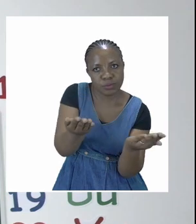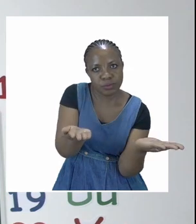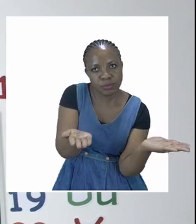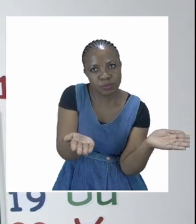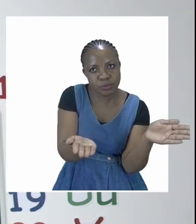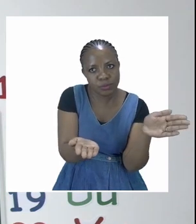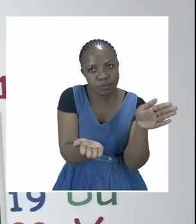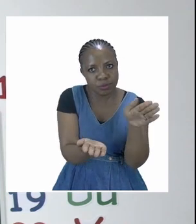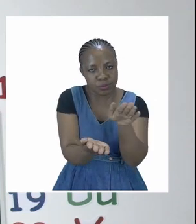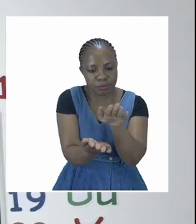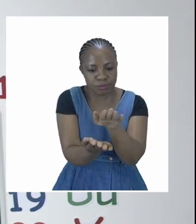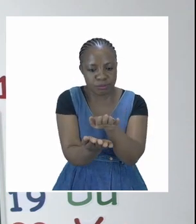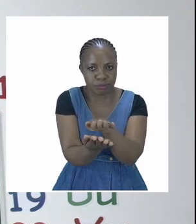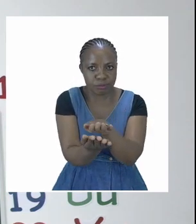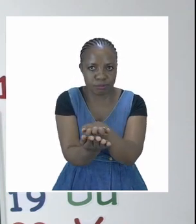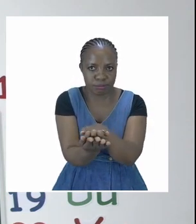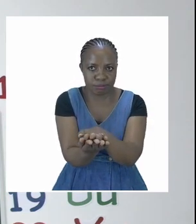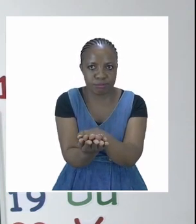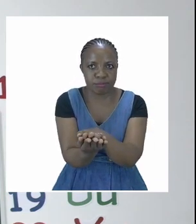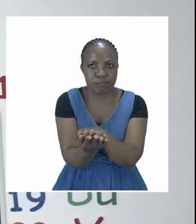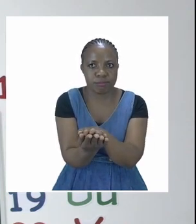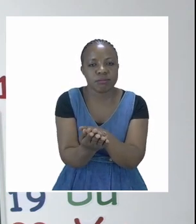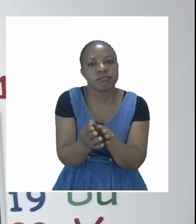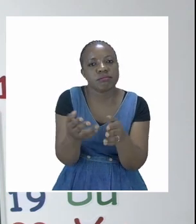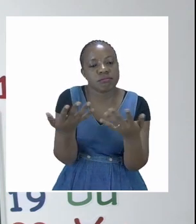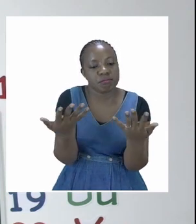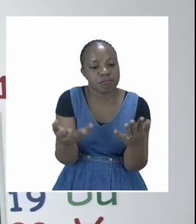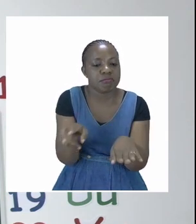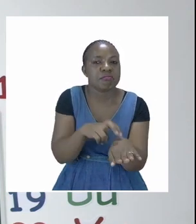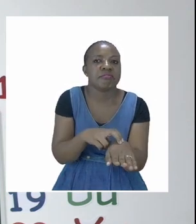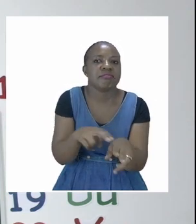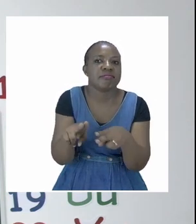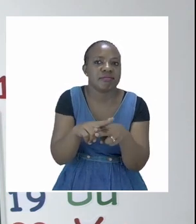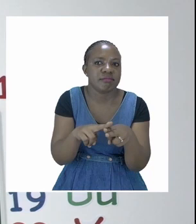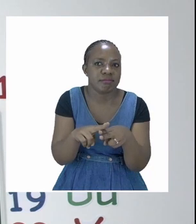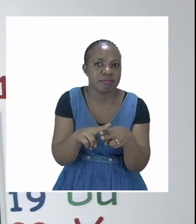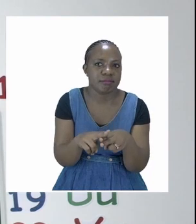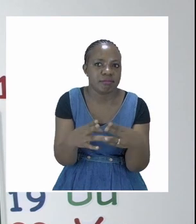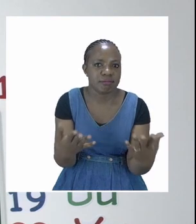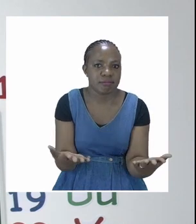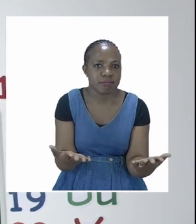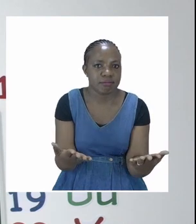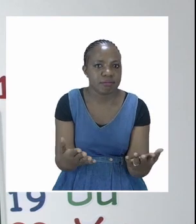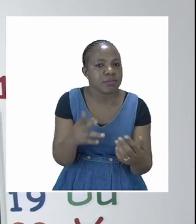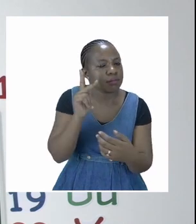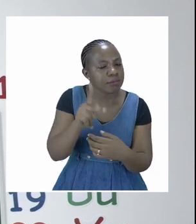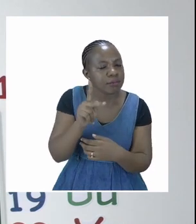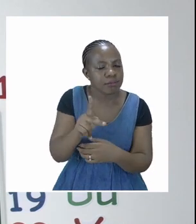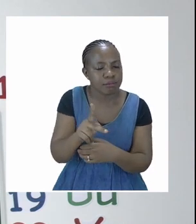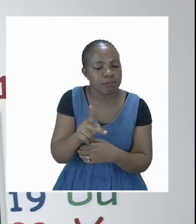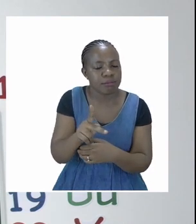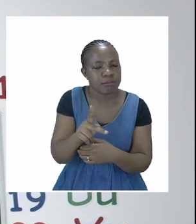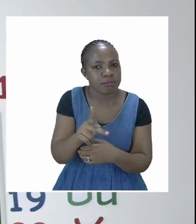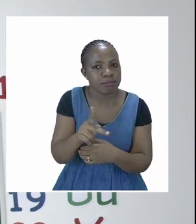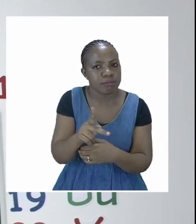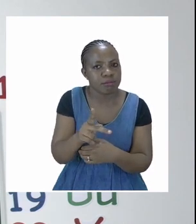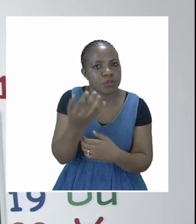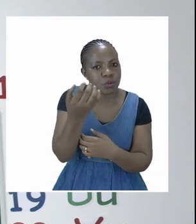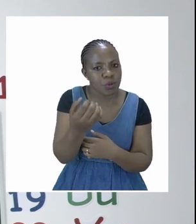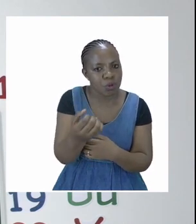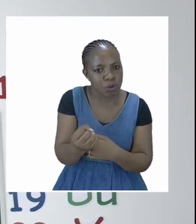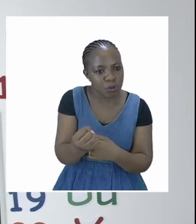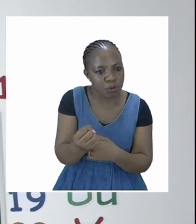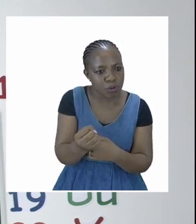it for ready to use. But there is more. We are also available on